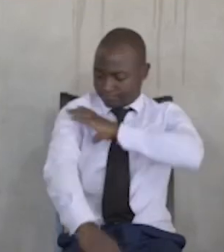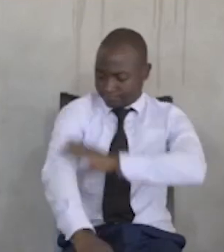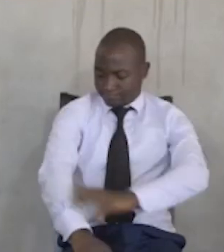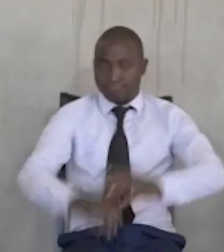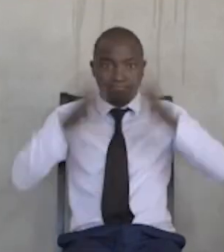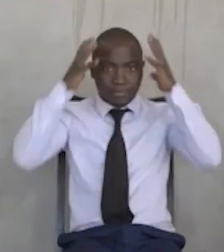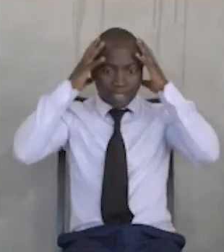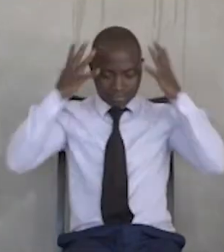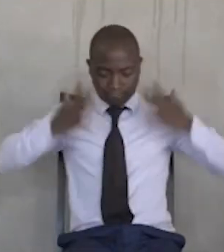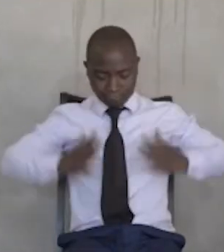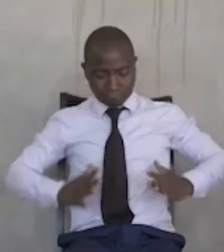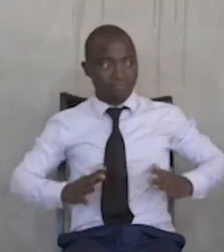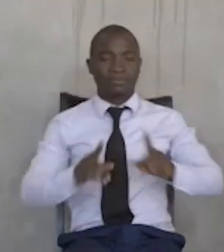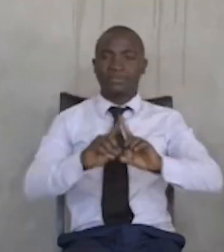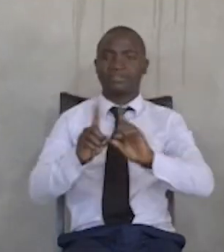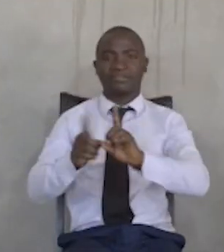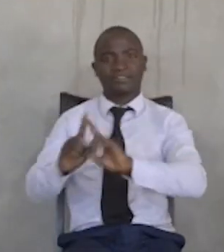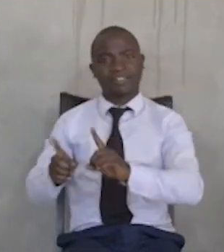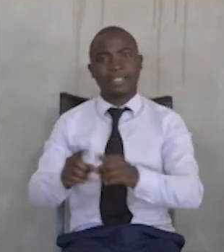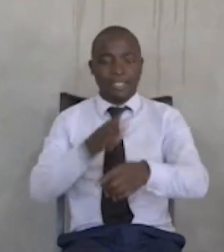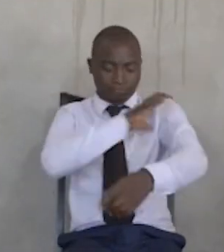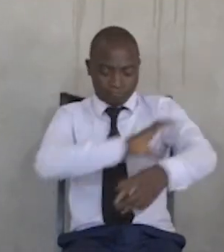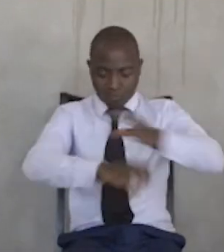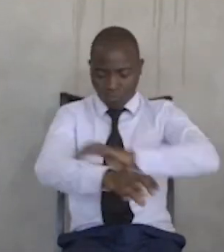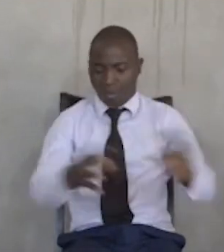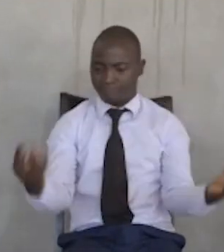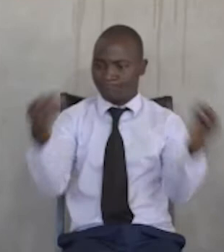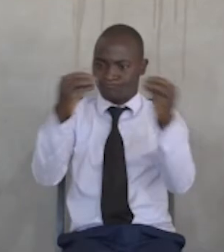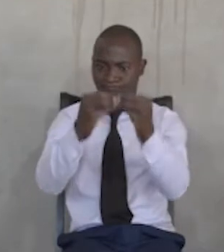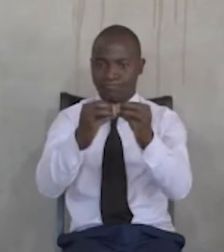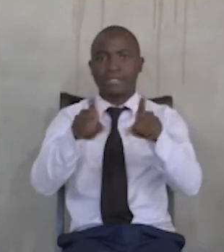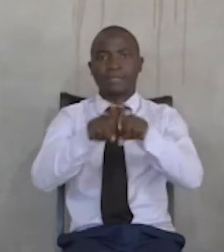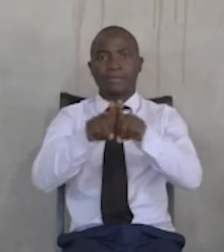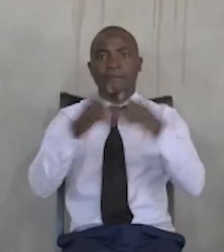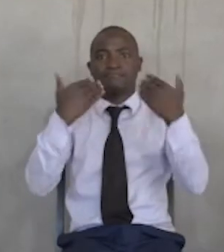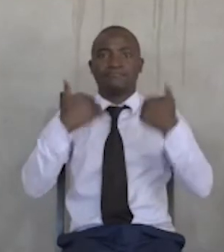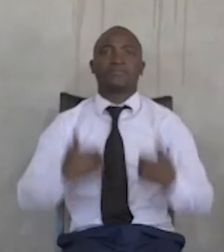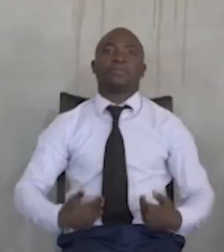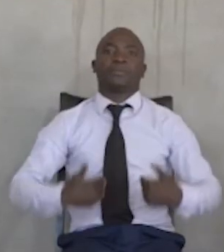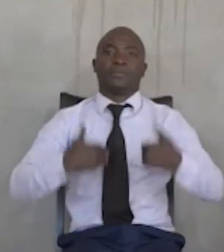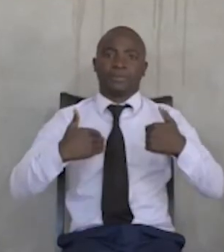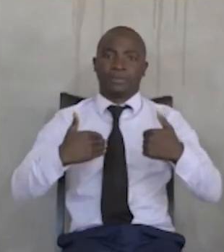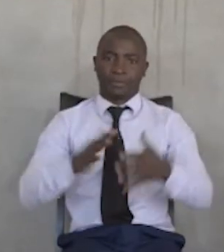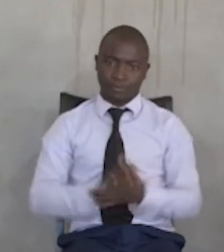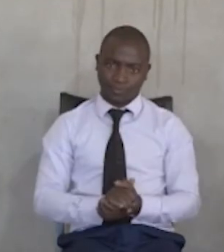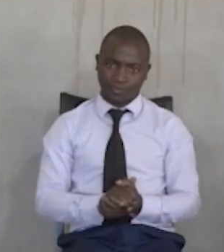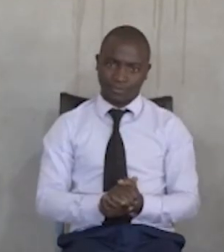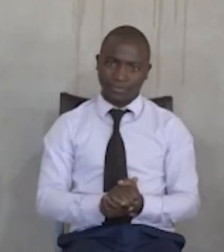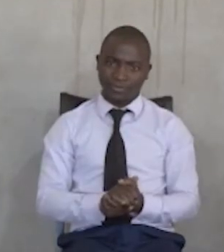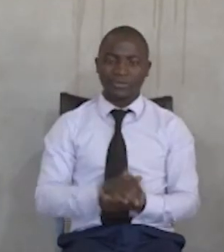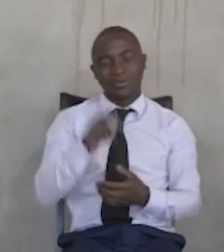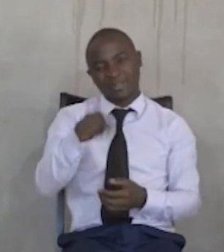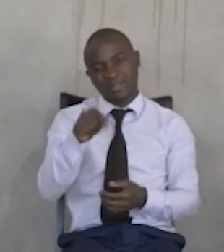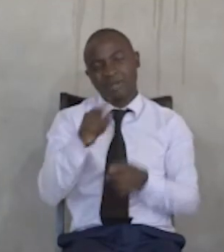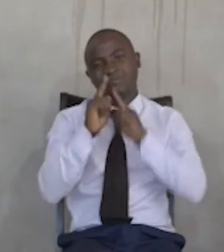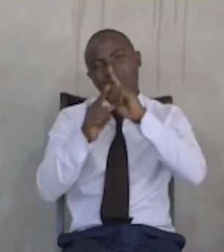organ systems. And then the organ systems, they then make up the human body. So let's come down to the basic unit